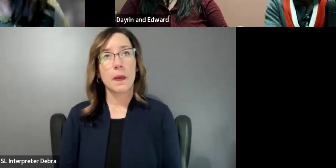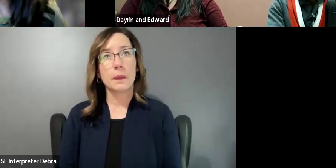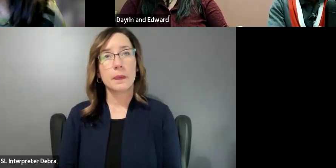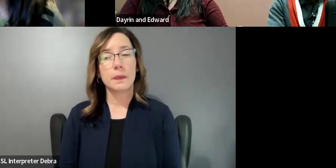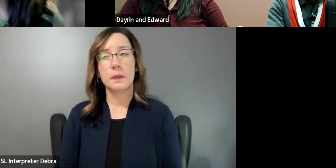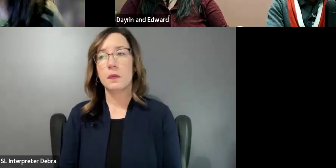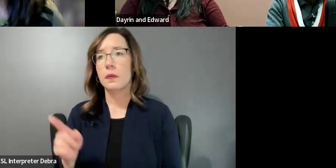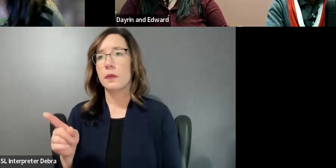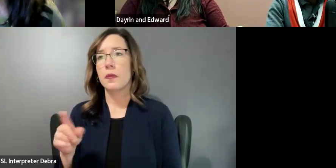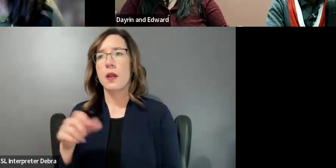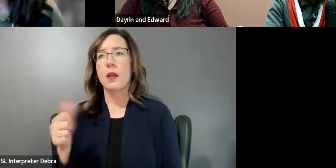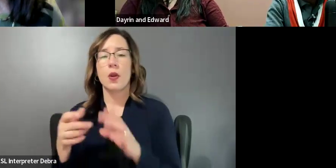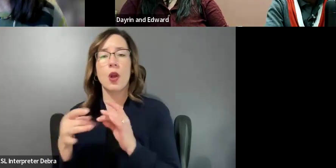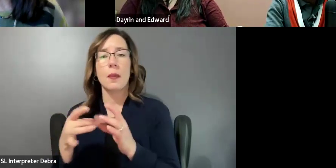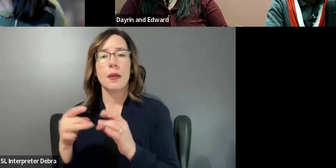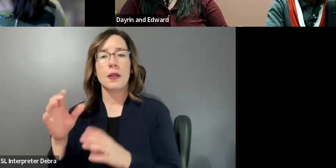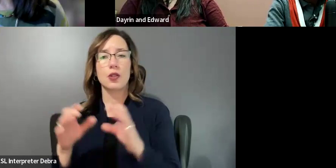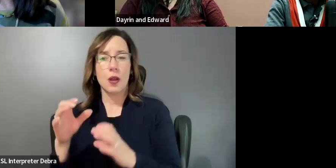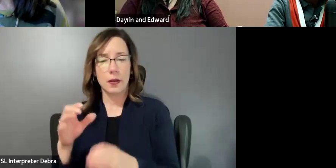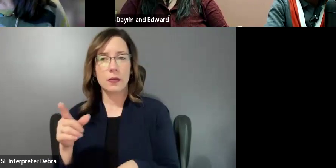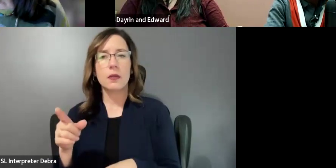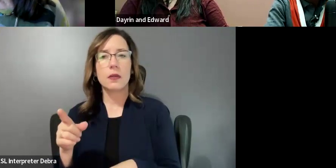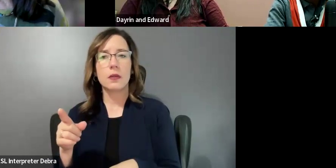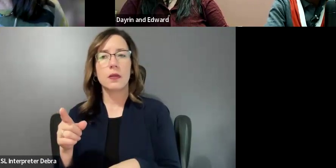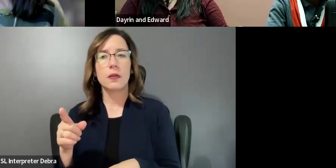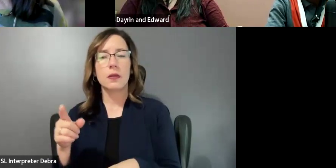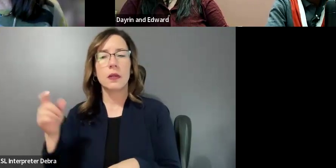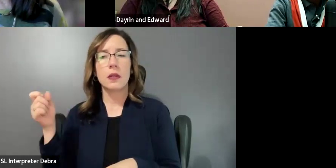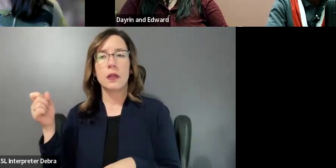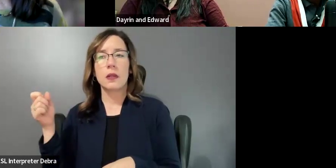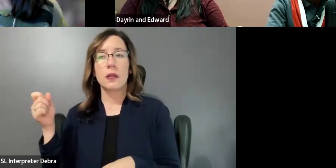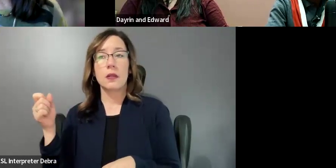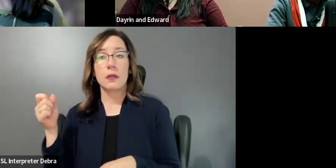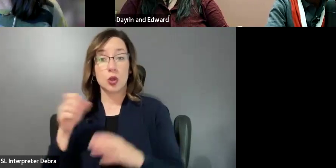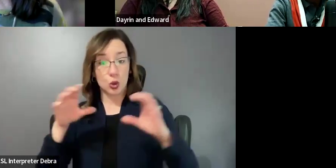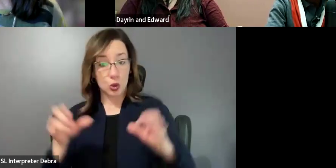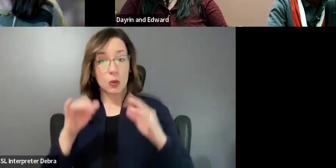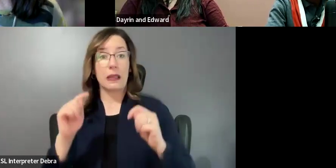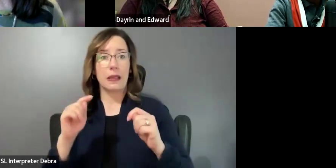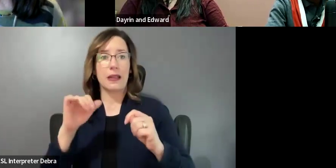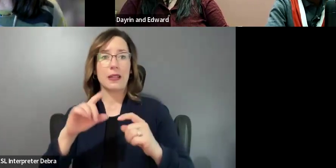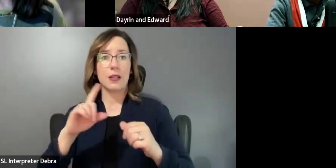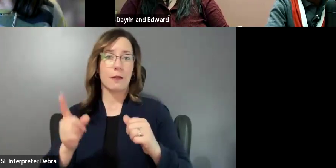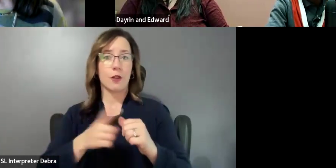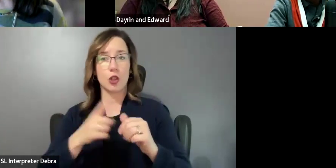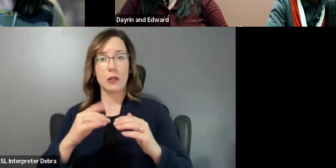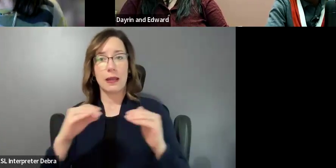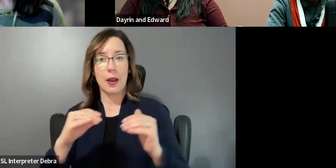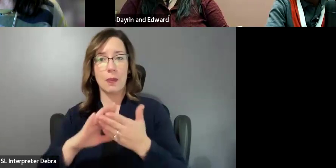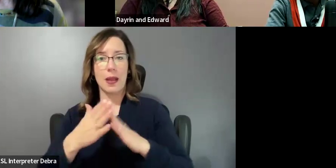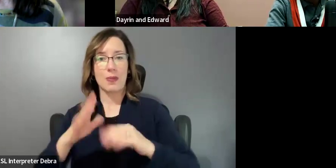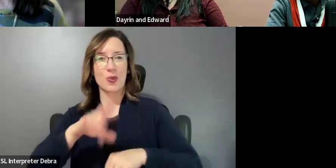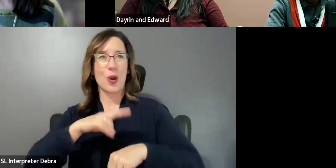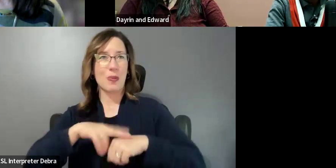There's another comment in the chat. I think putting ourselves into it is like the first layer that normalizes it for